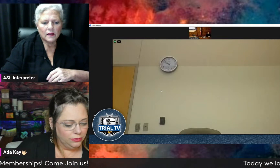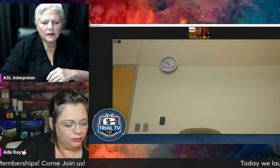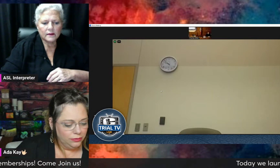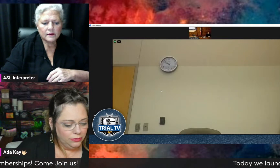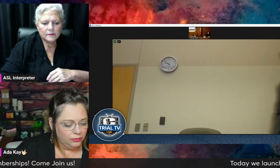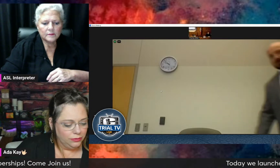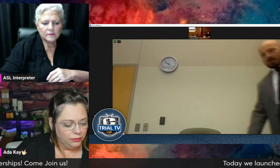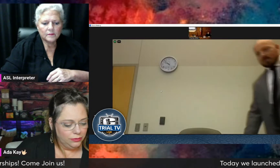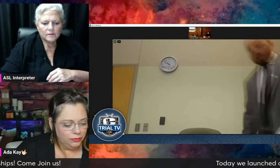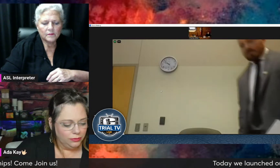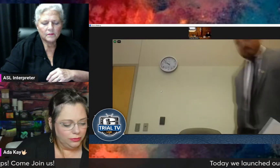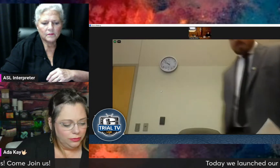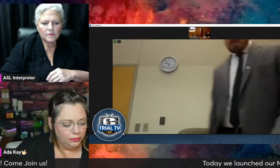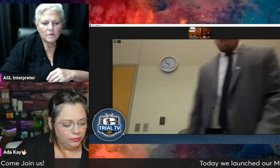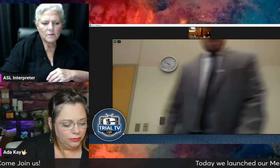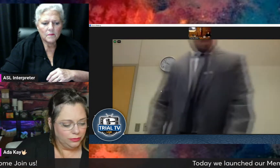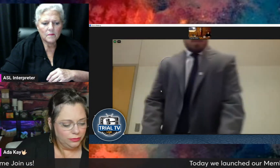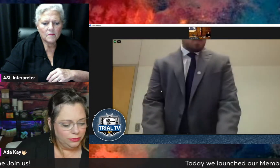Ada.